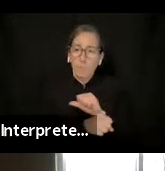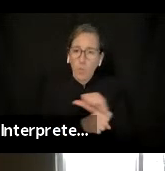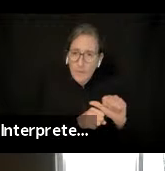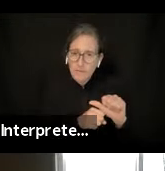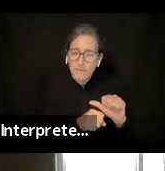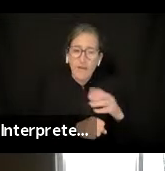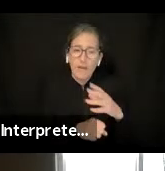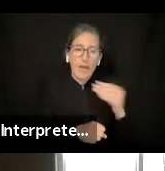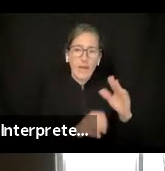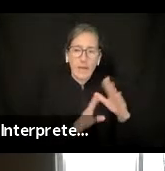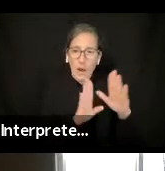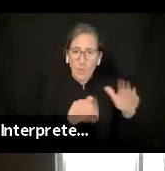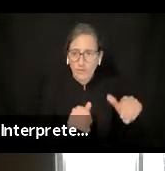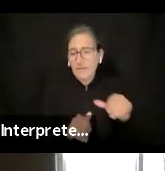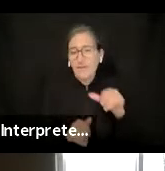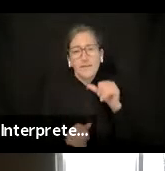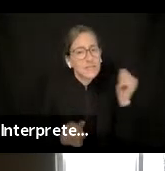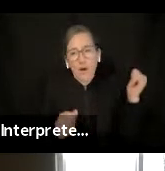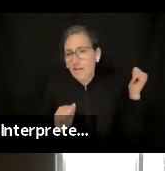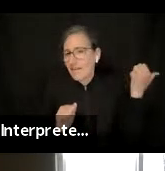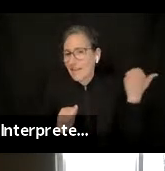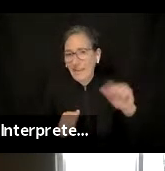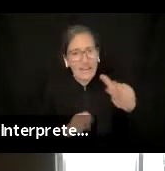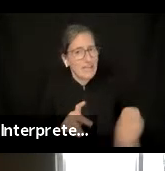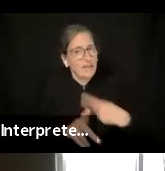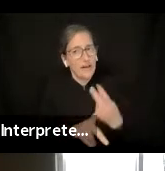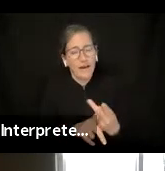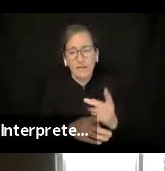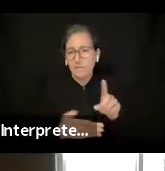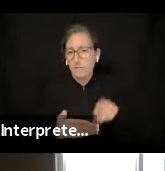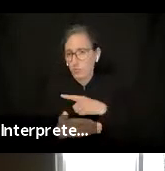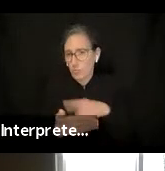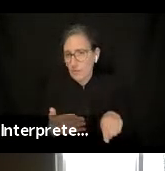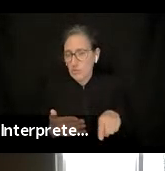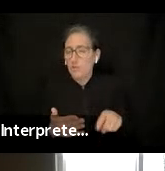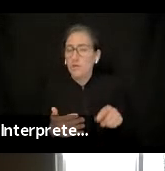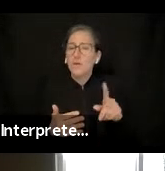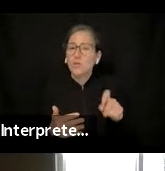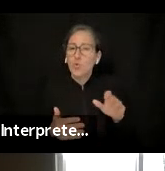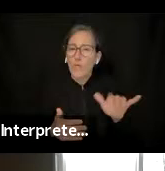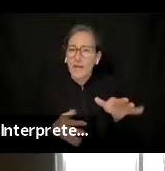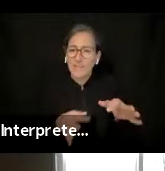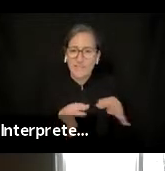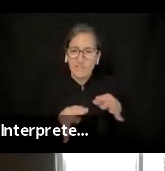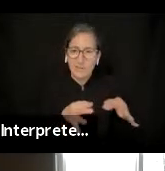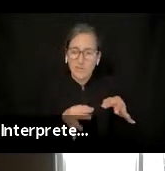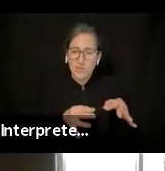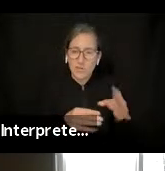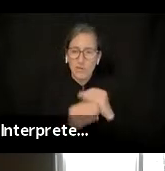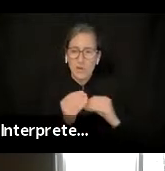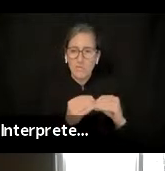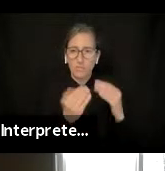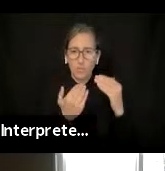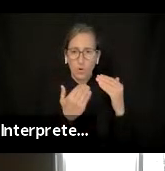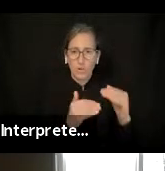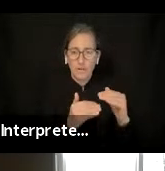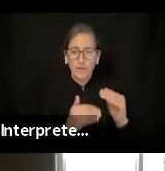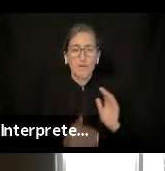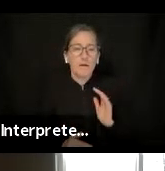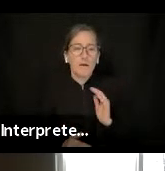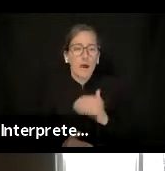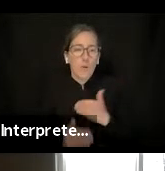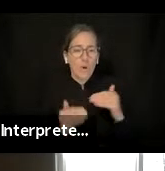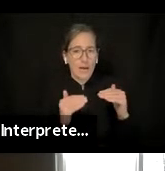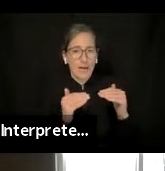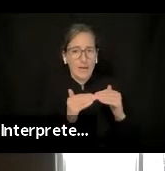all discrimination. So it's a little bit narrow, and our equal rights ordinance